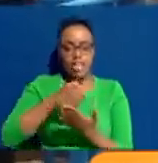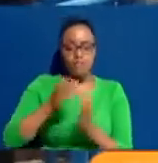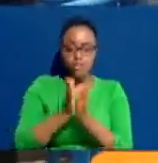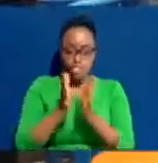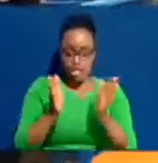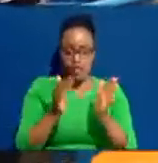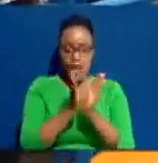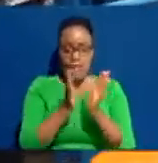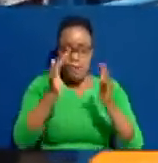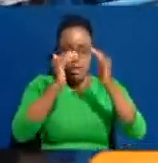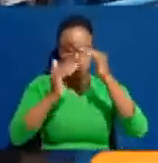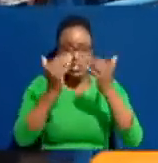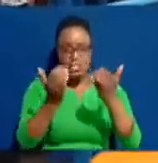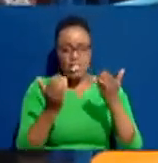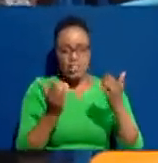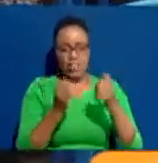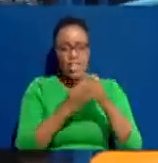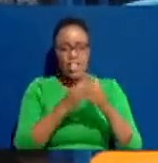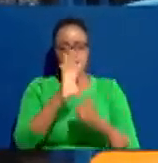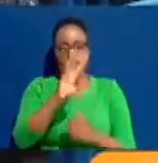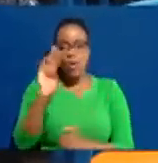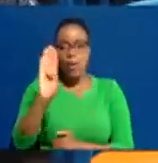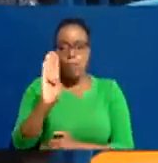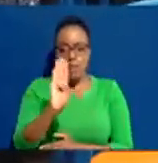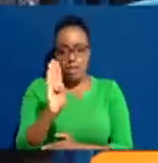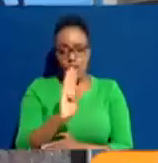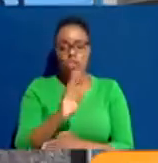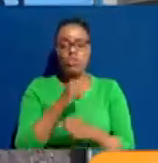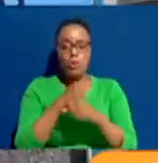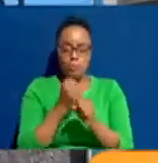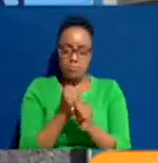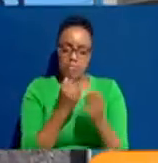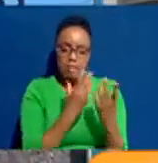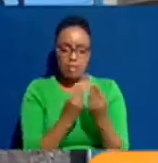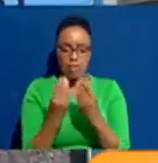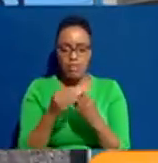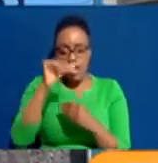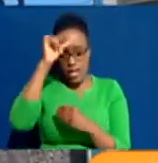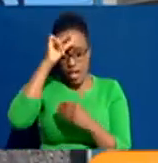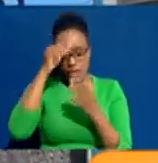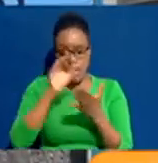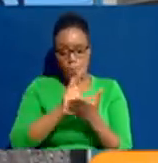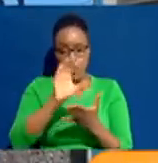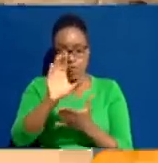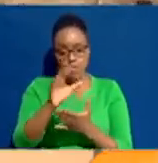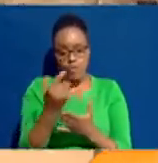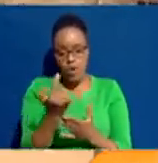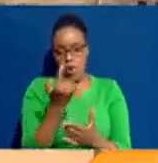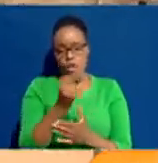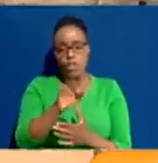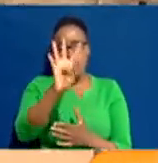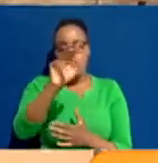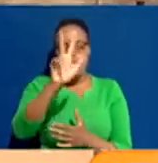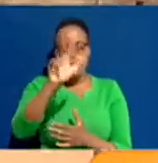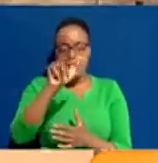Public universities require about 84 billion shillings to run smoothly, with the government currently allocating a paltry